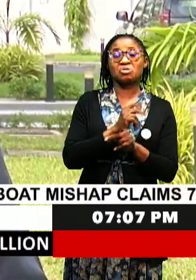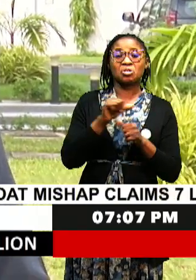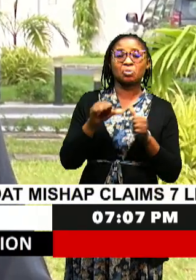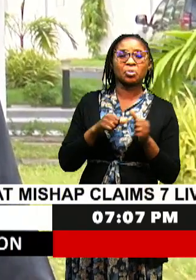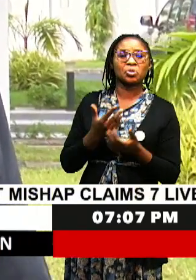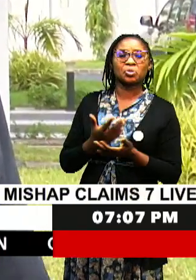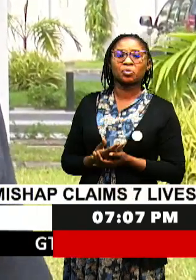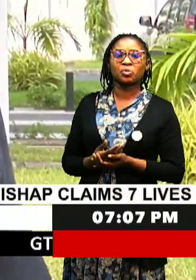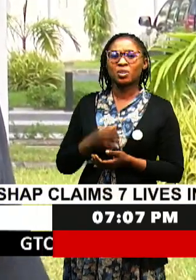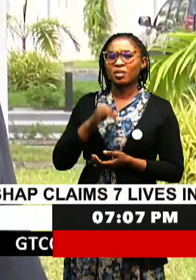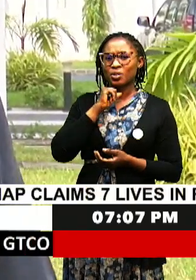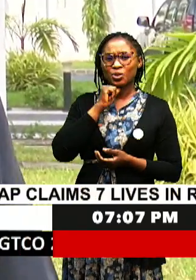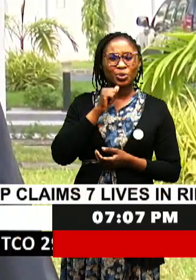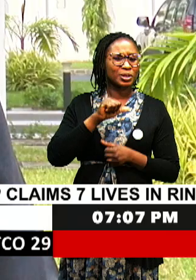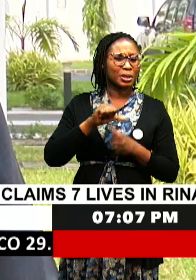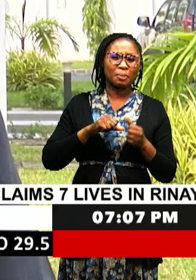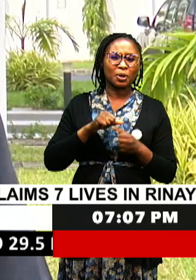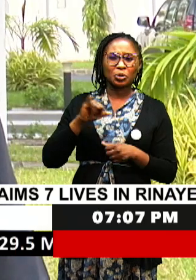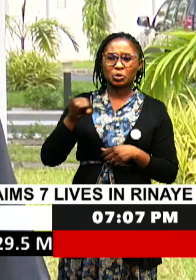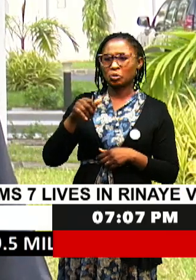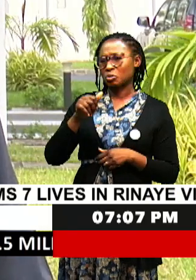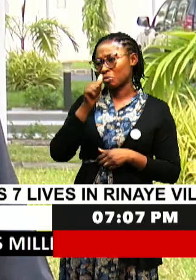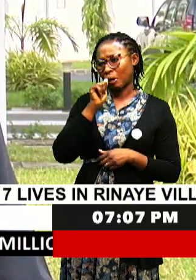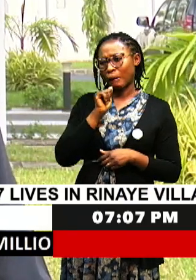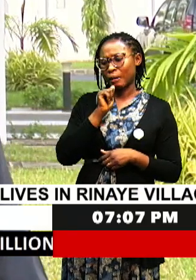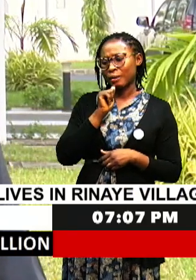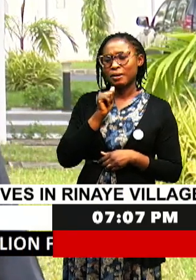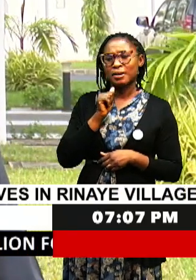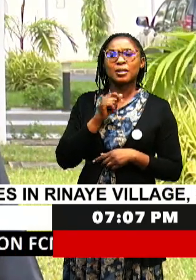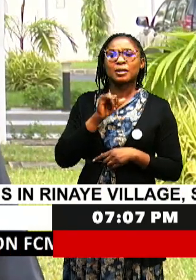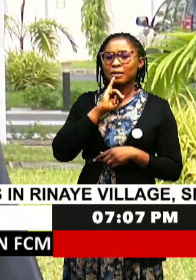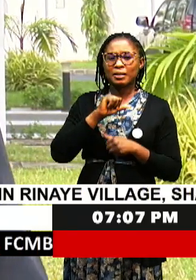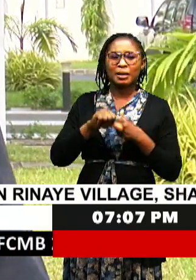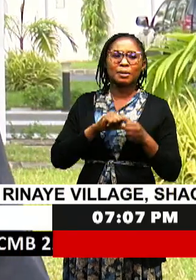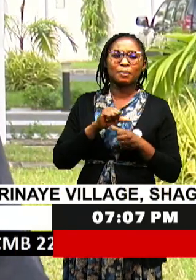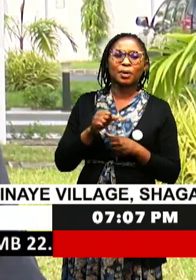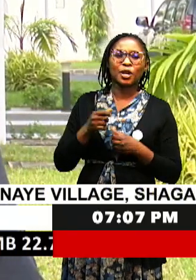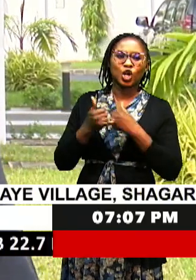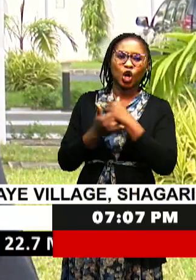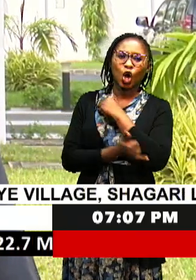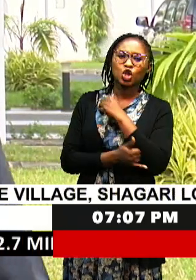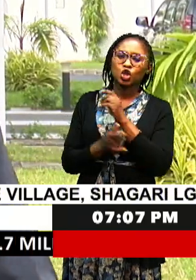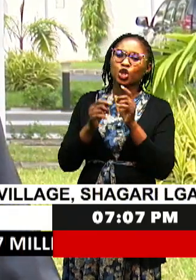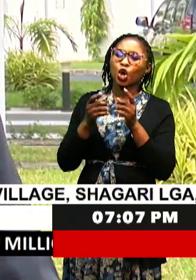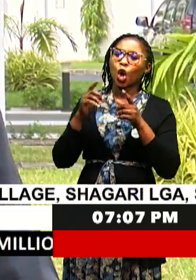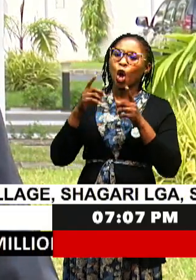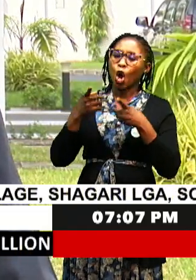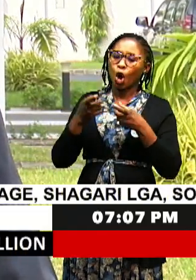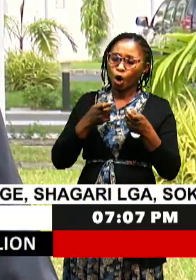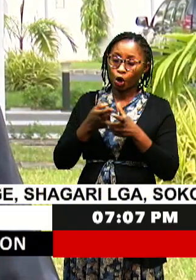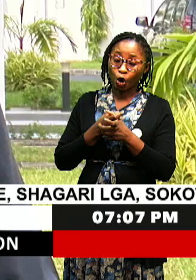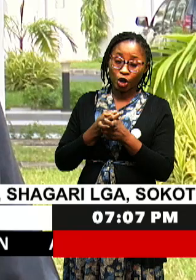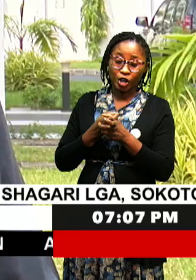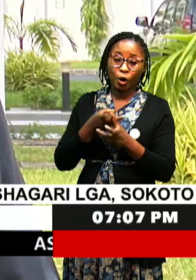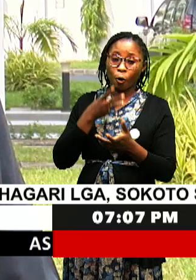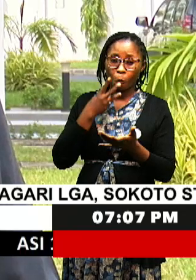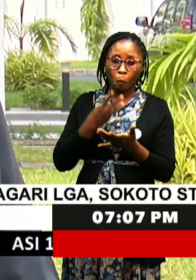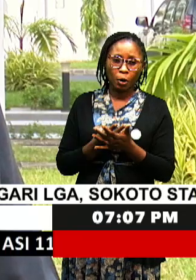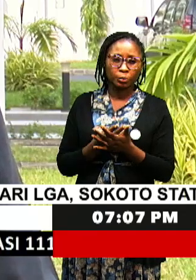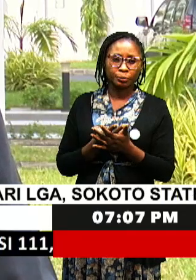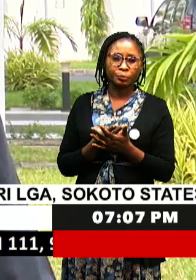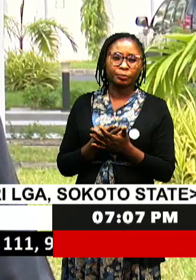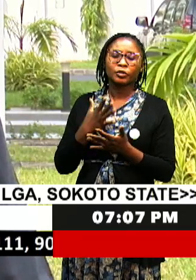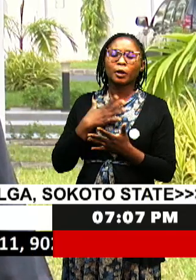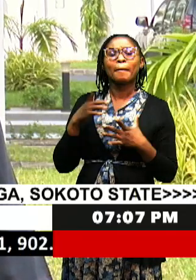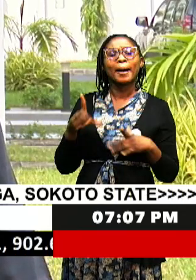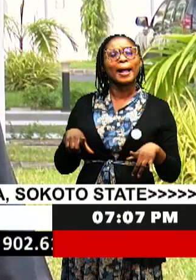Well, it's not about just reservations. It's about how the country will go well. My